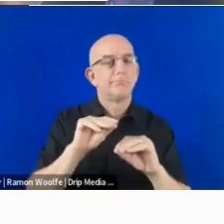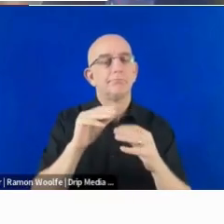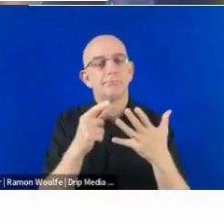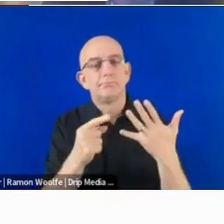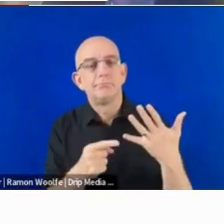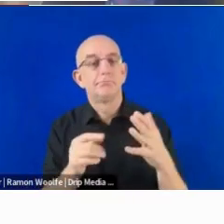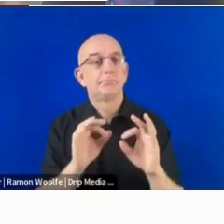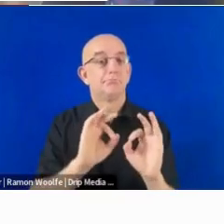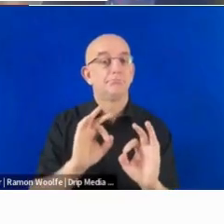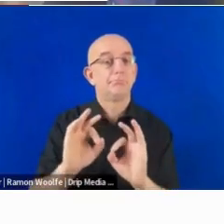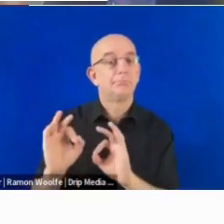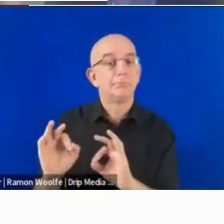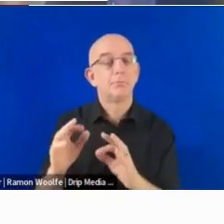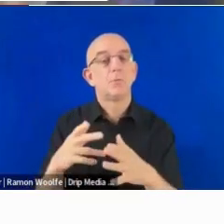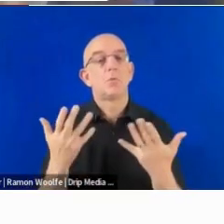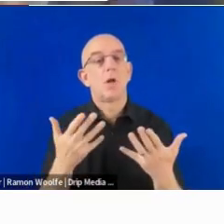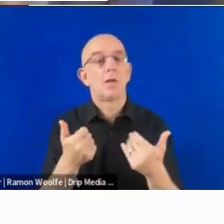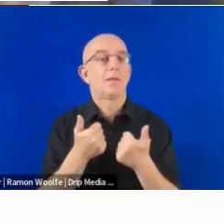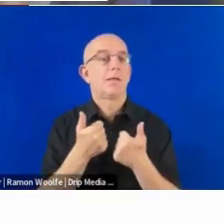slide.